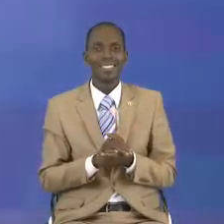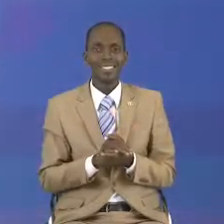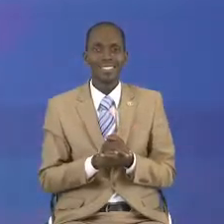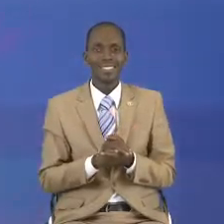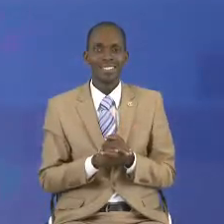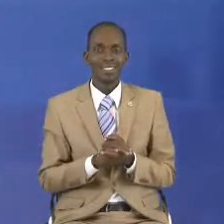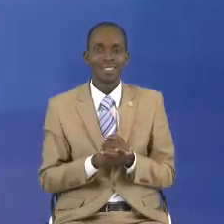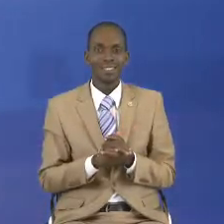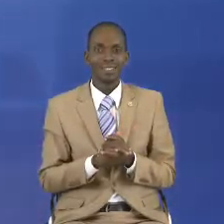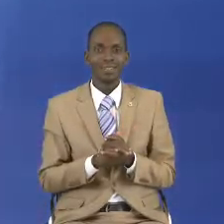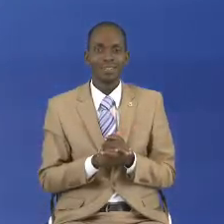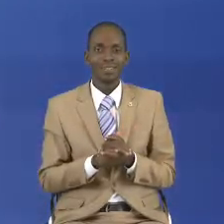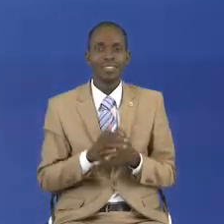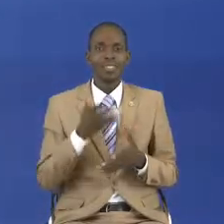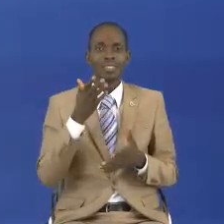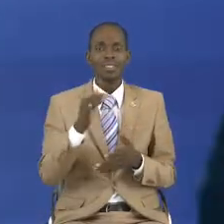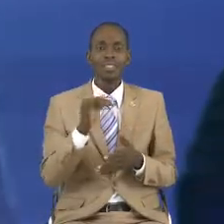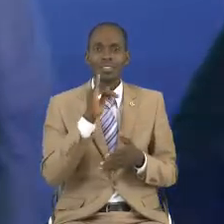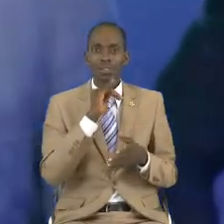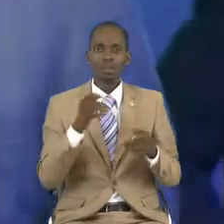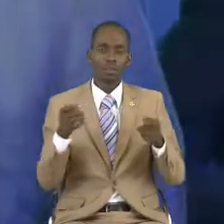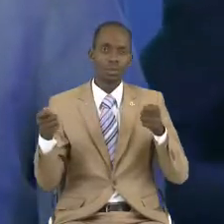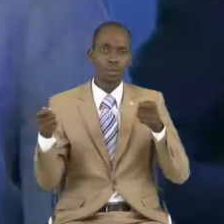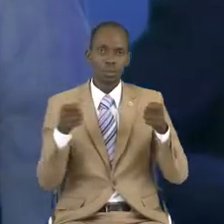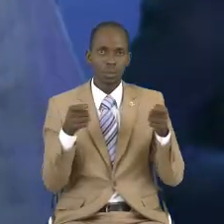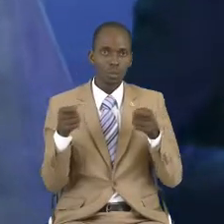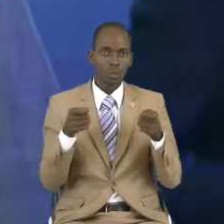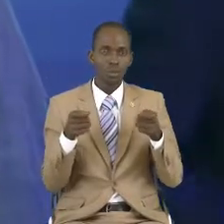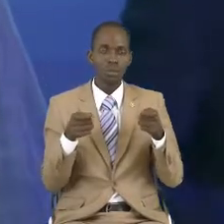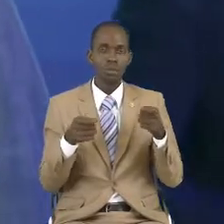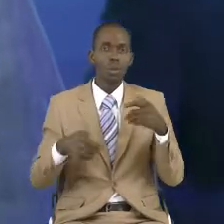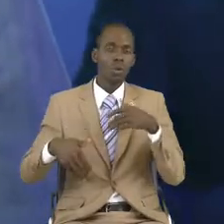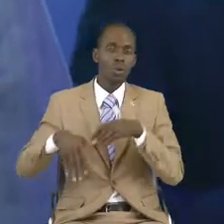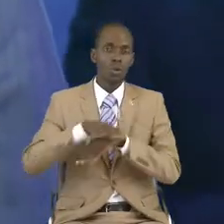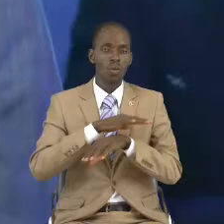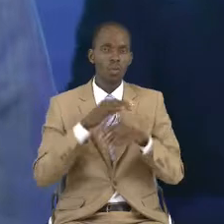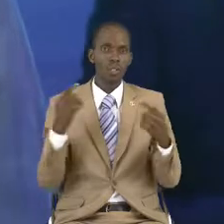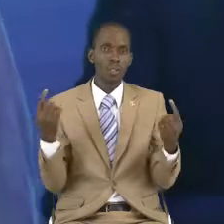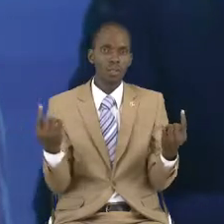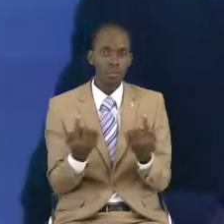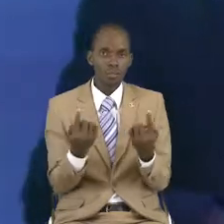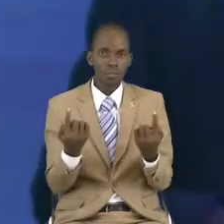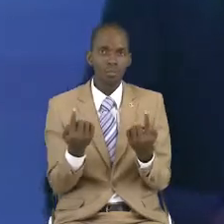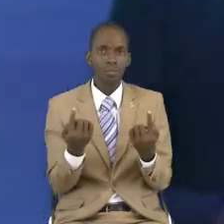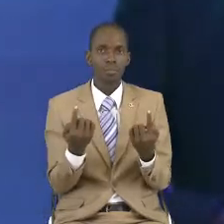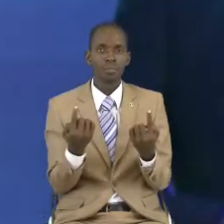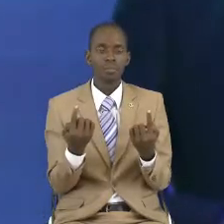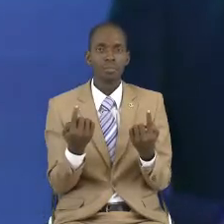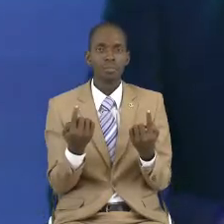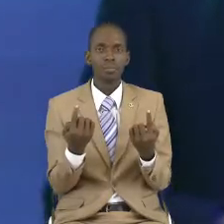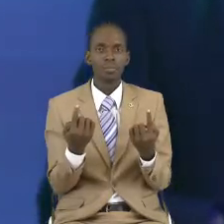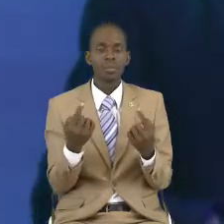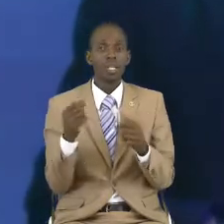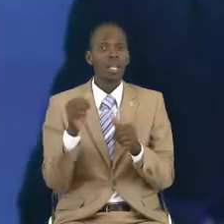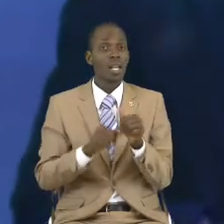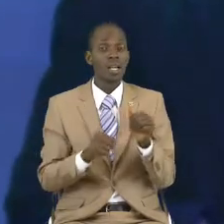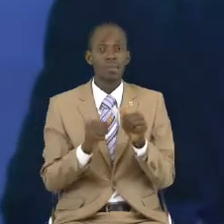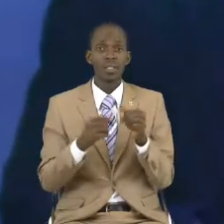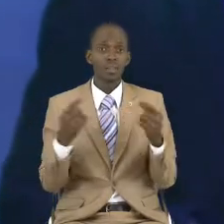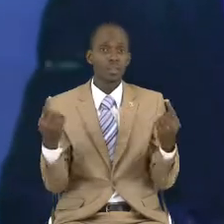there's dominion over sin ever sin